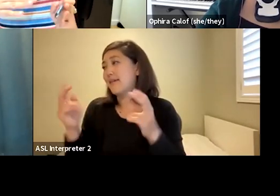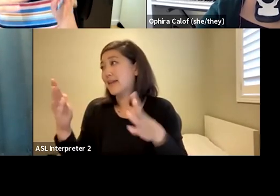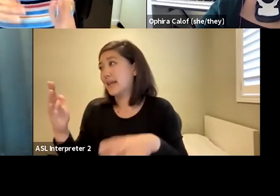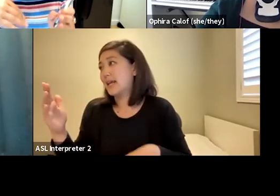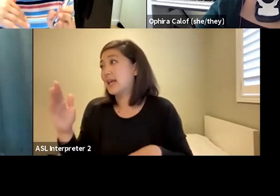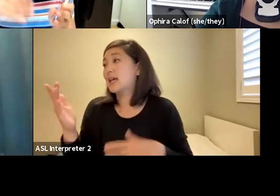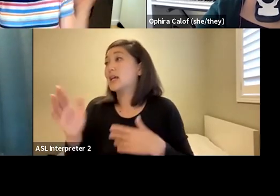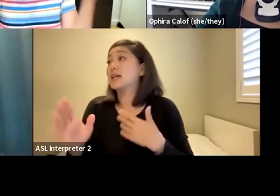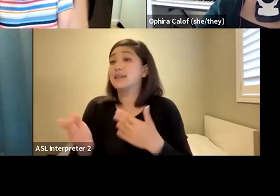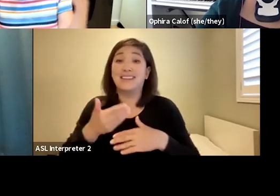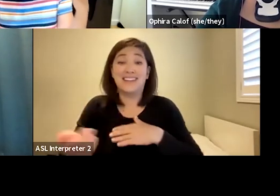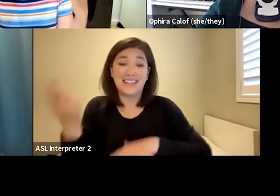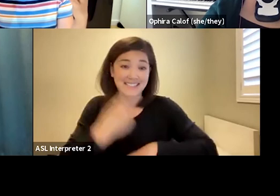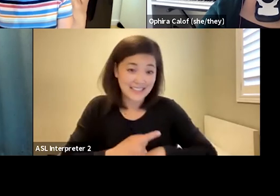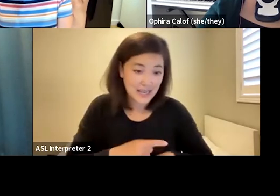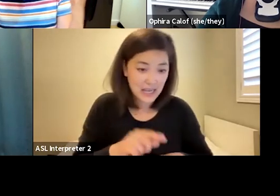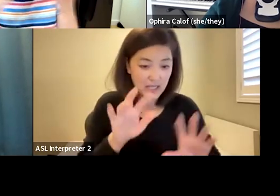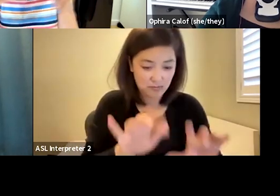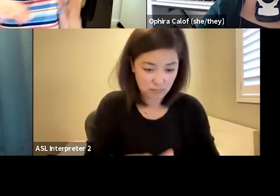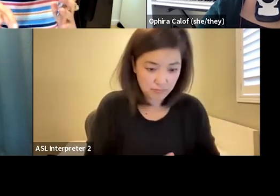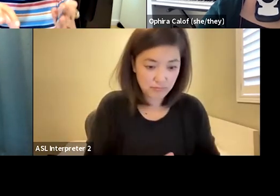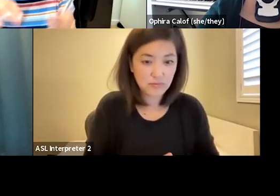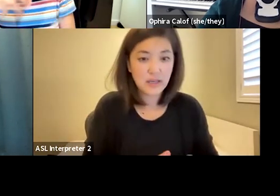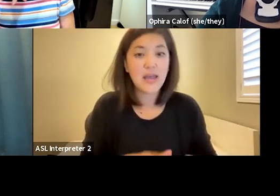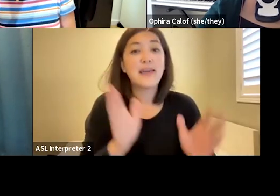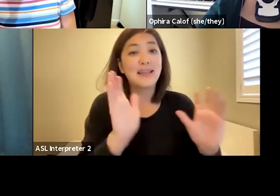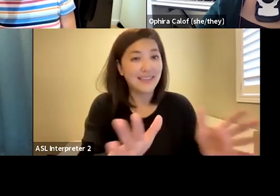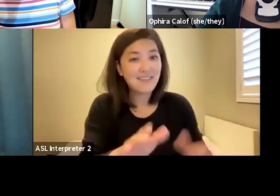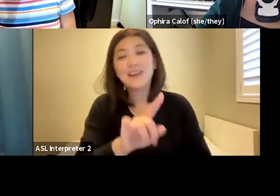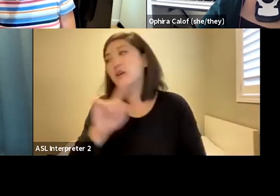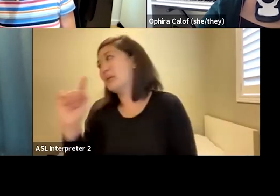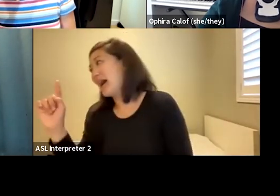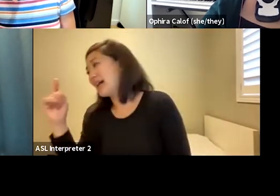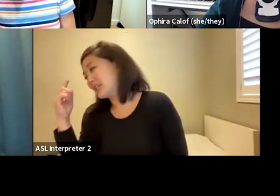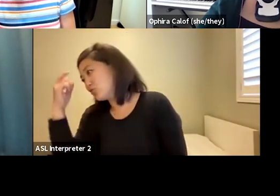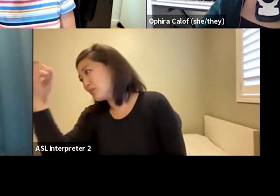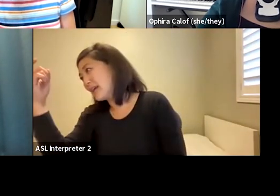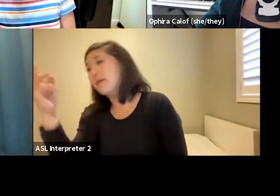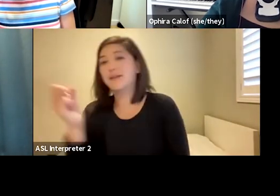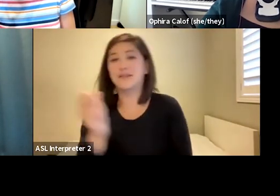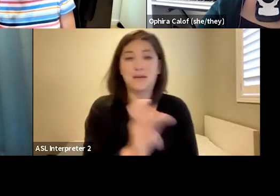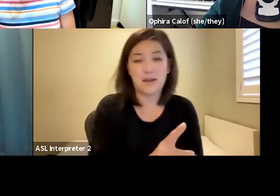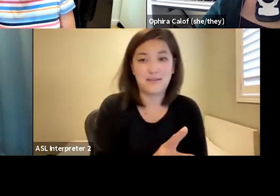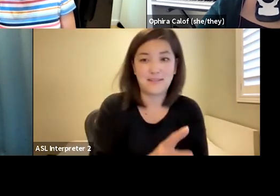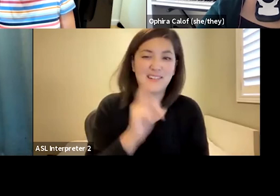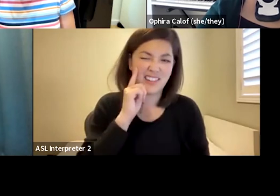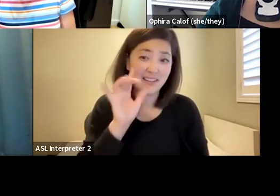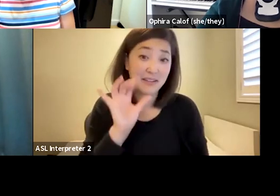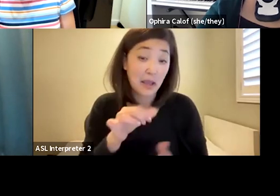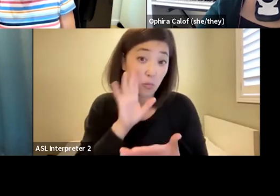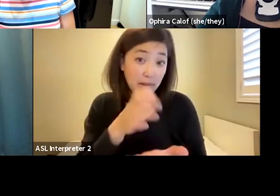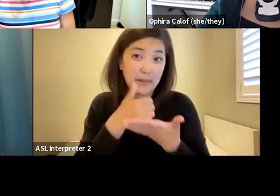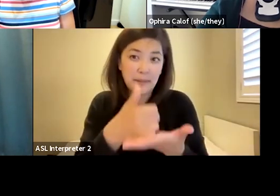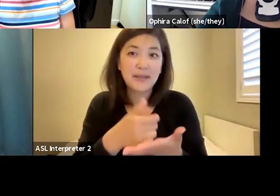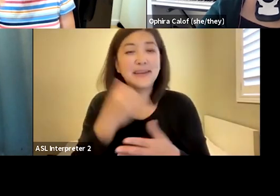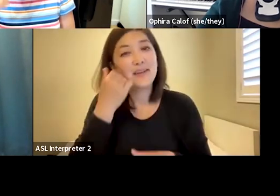it, reread your work, and all this other stuff comes to your head and you can fix stuff. Another thing that I think that helps if you are in a